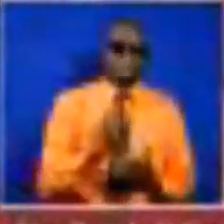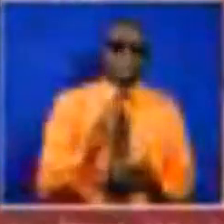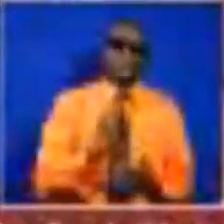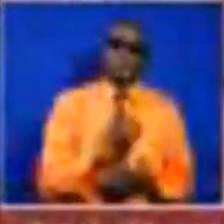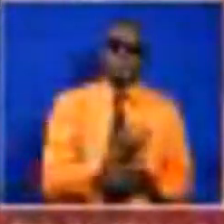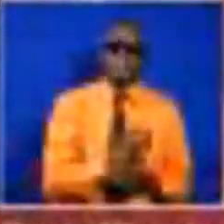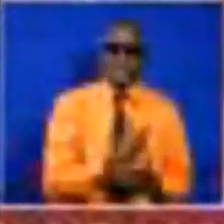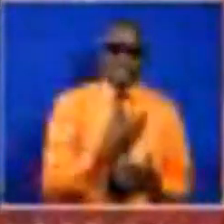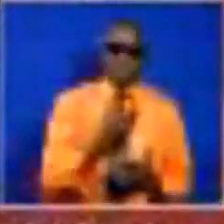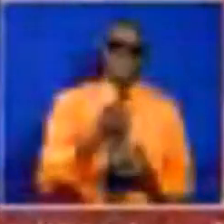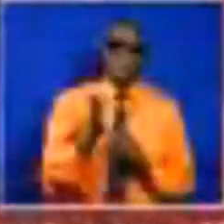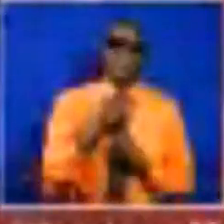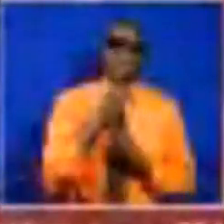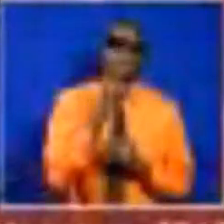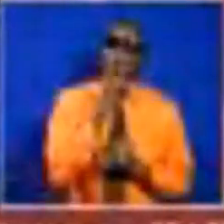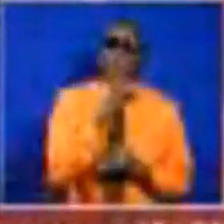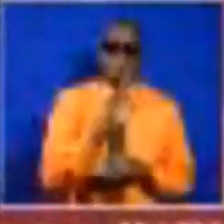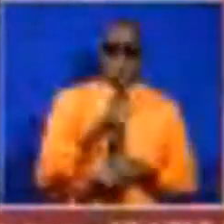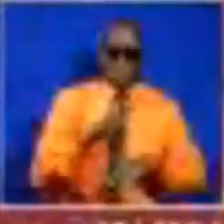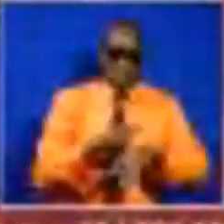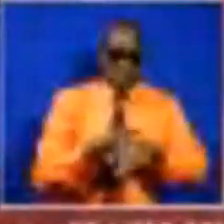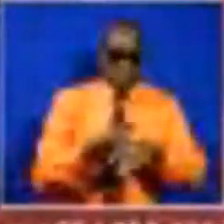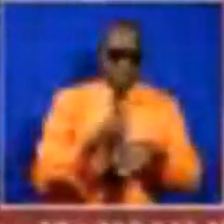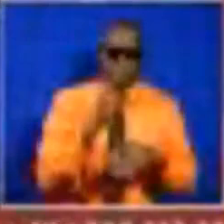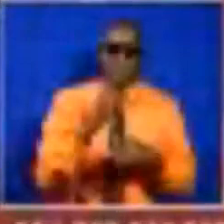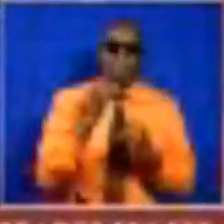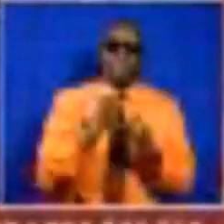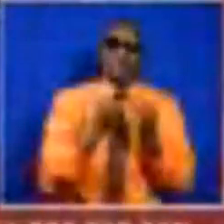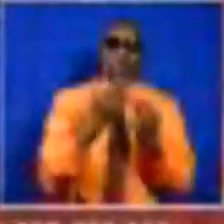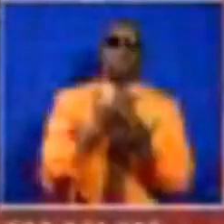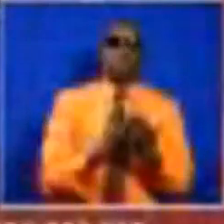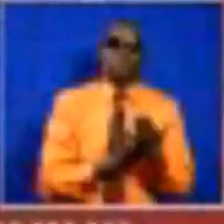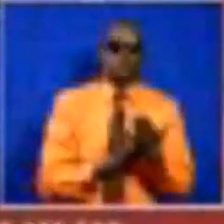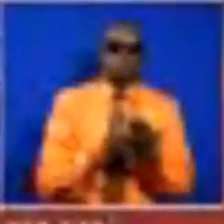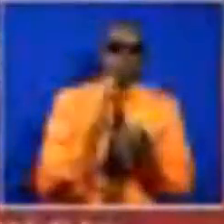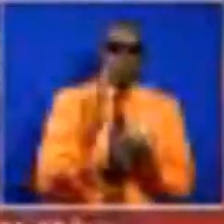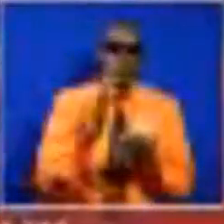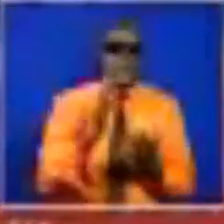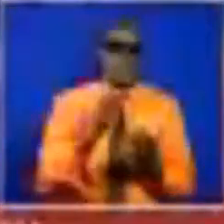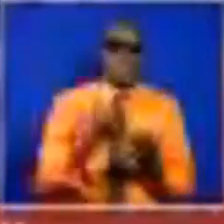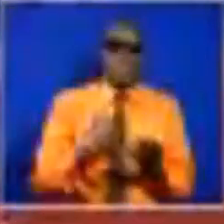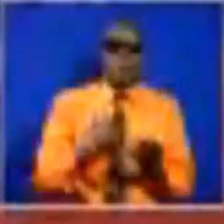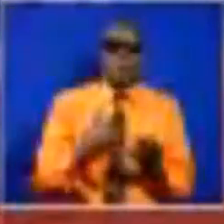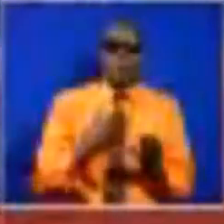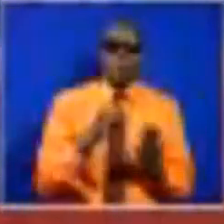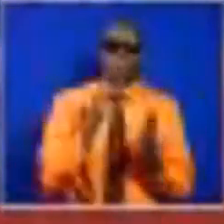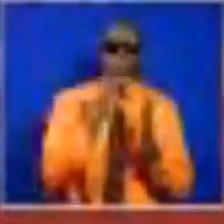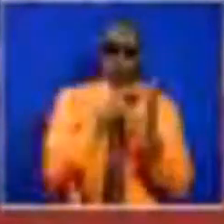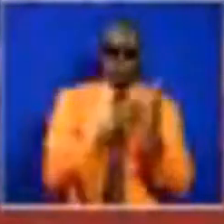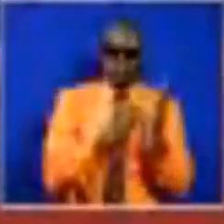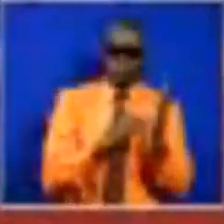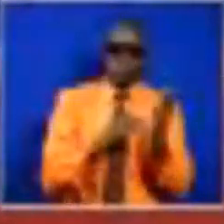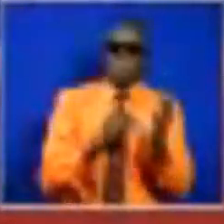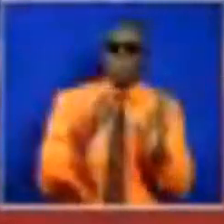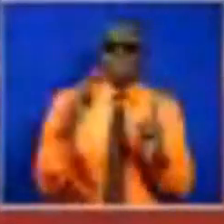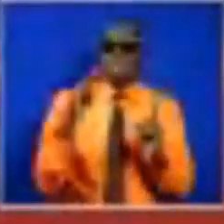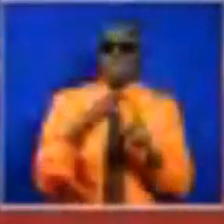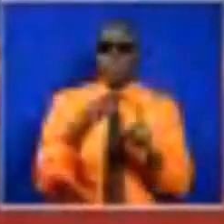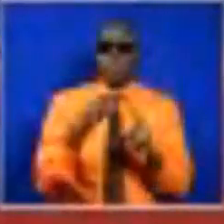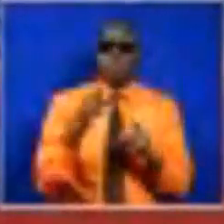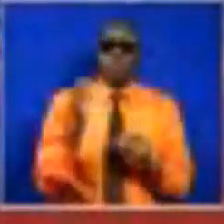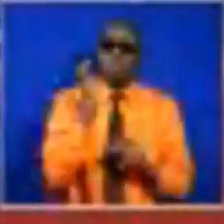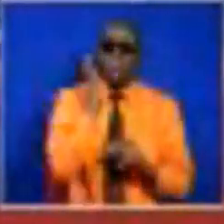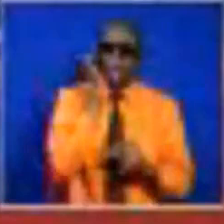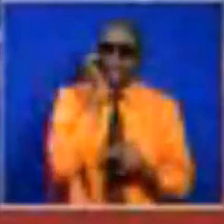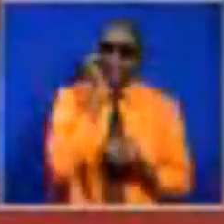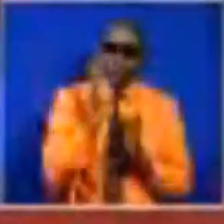lapses this Thursday, has said it will have to write its final report, which will not reflect the views of Mackenzie and Oduor, as they failed to appear